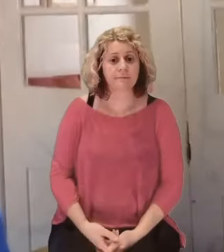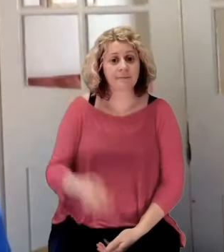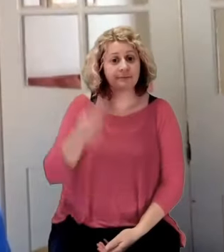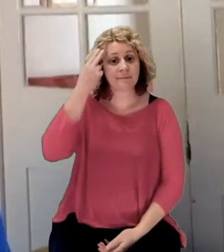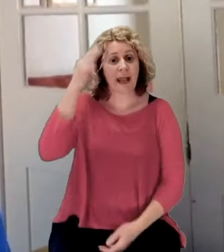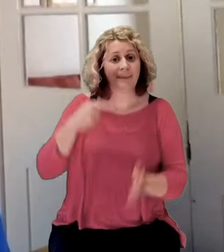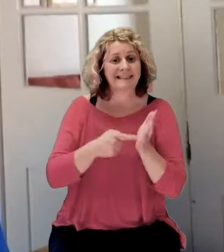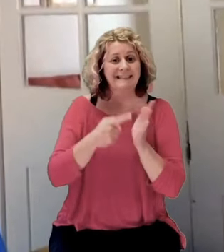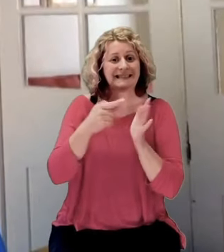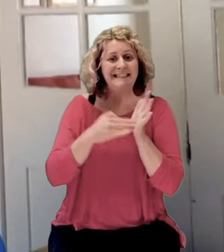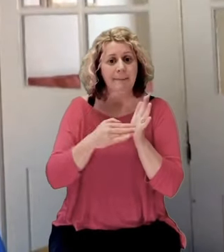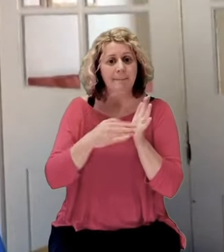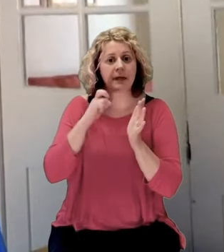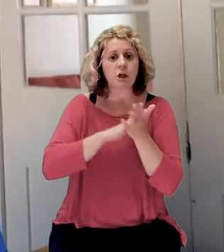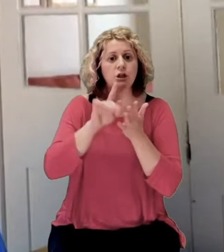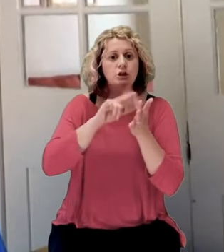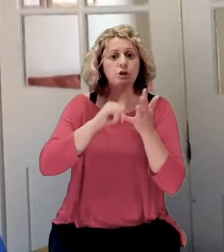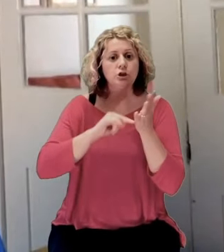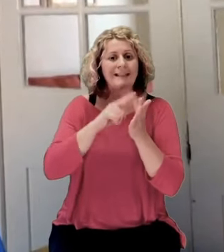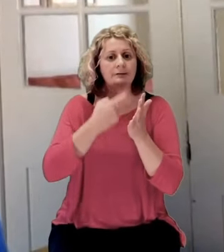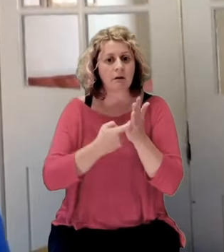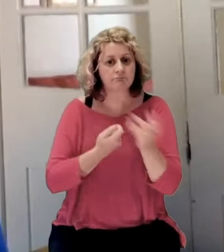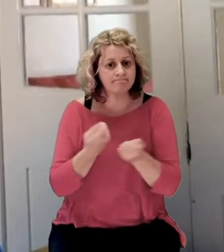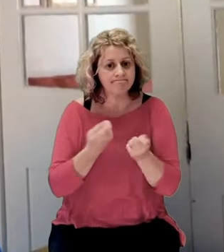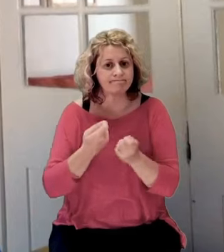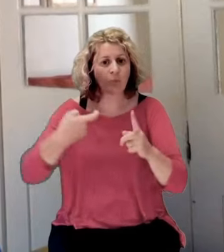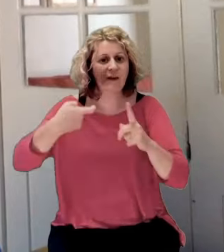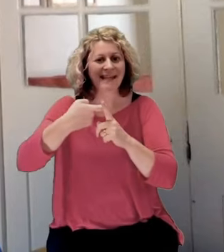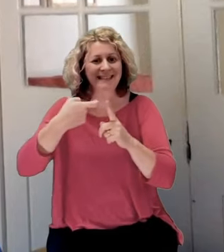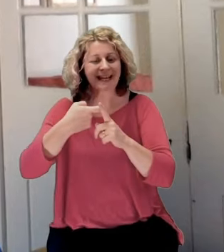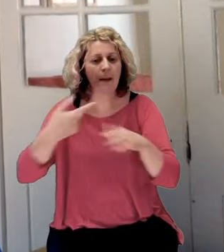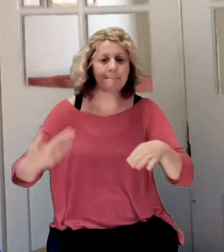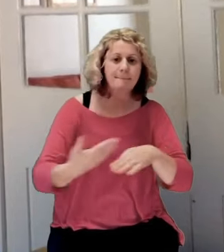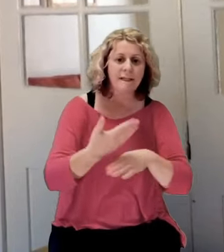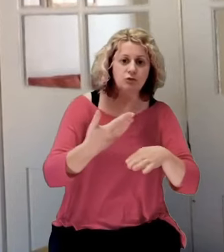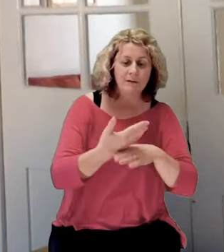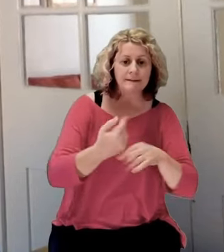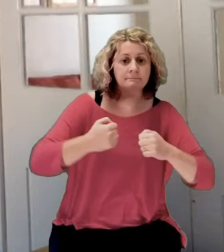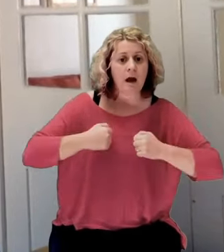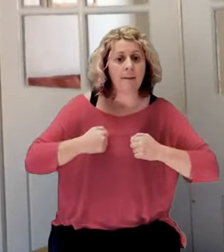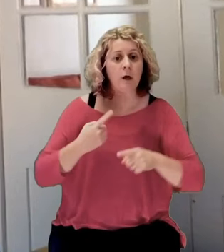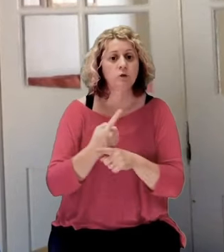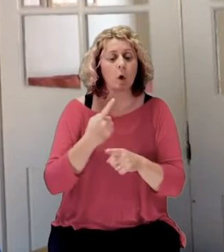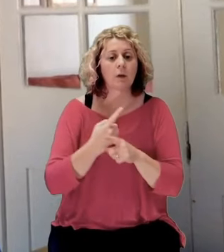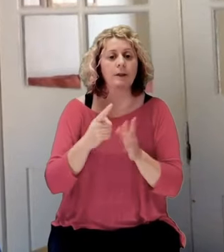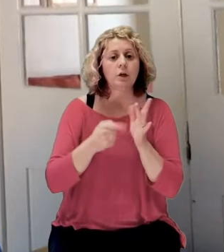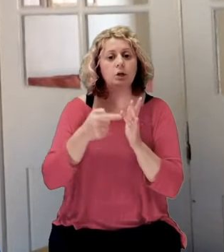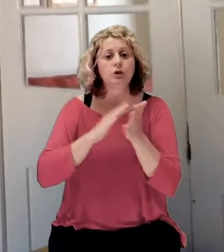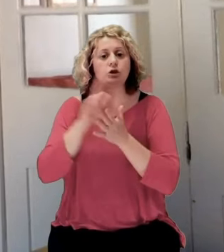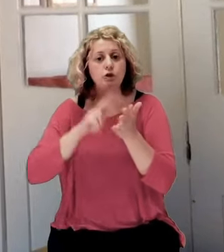Tim Chester here, chair of Keswick Ministries, and I'm talking to John and Abby Hunt, serving with SIM in